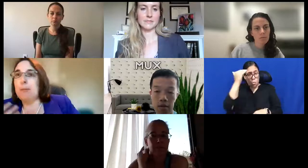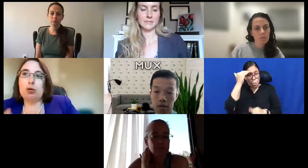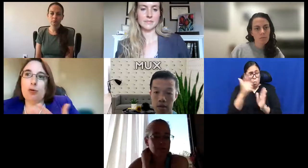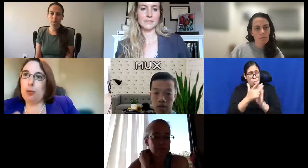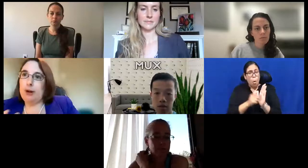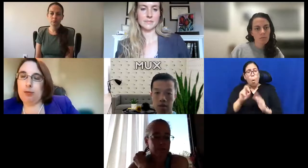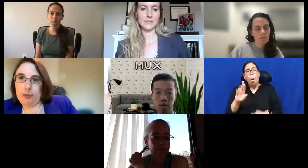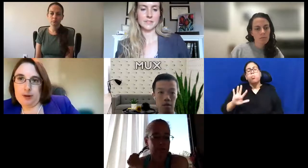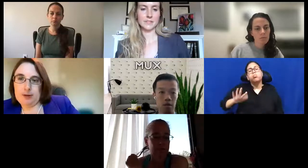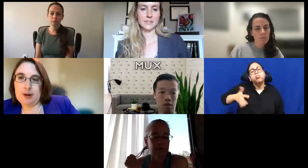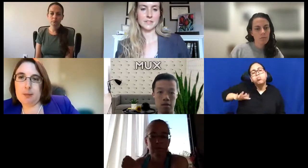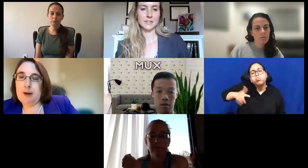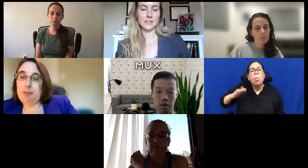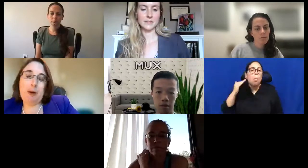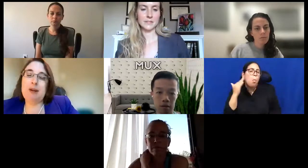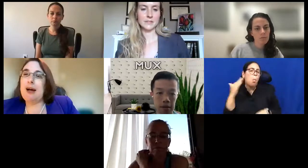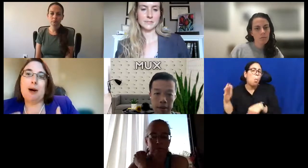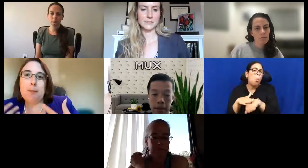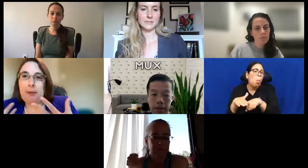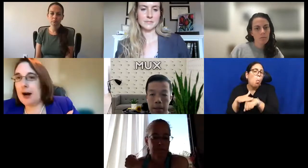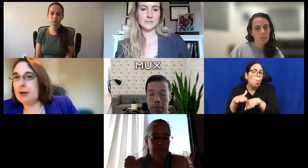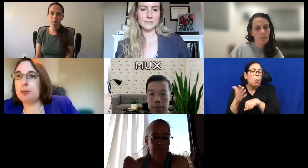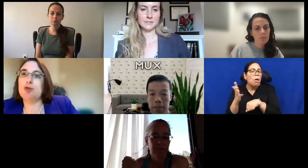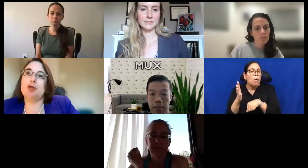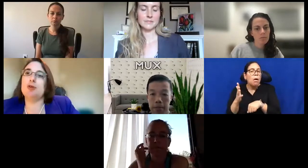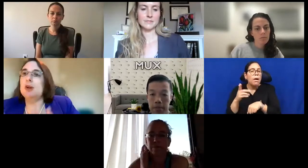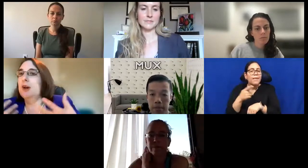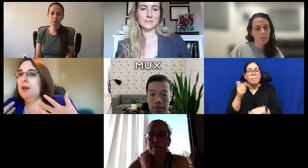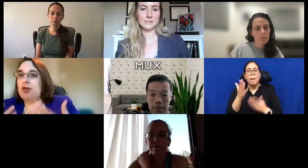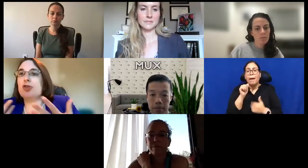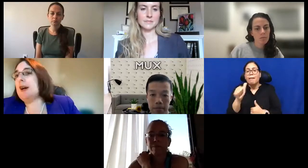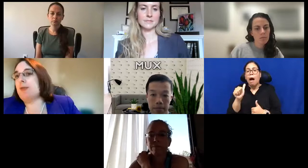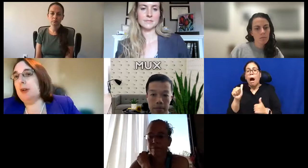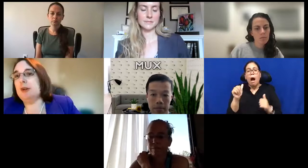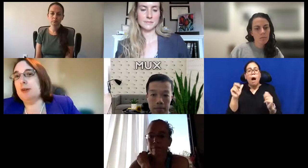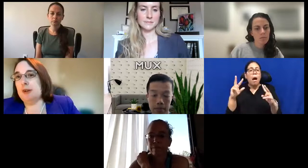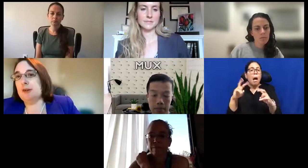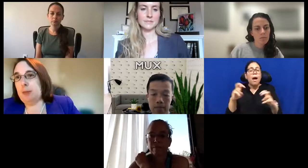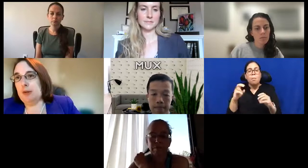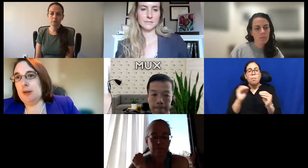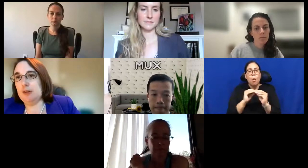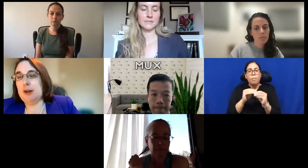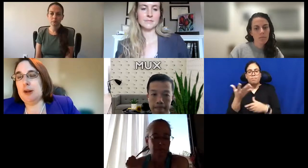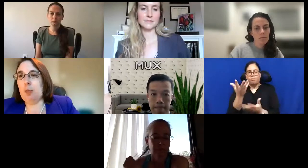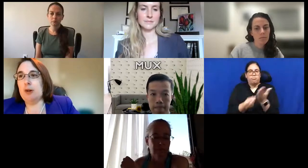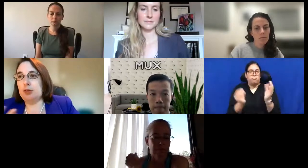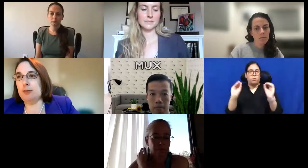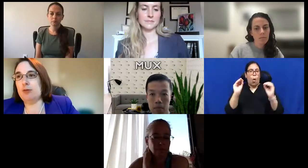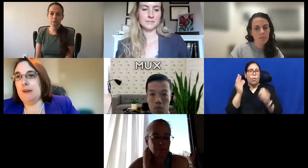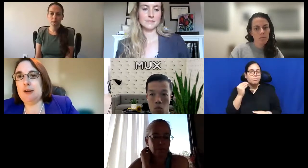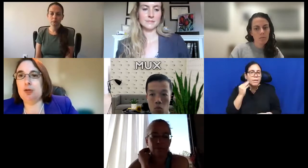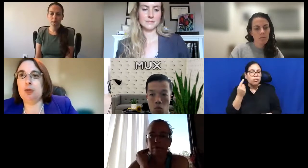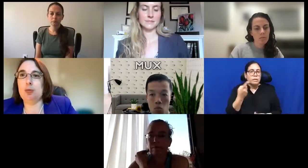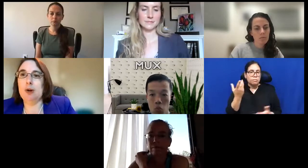of muddle their way through it. Maybe not out of malice, but just lack of inexperience and not wanting to